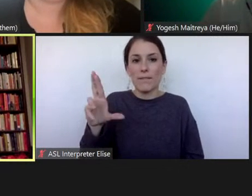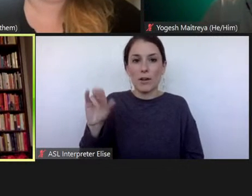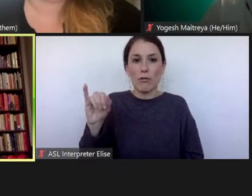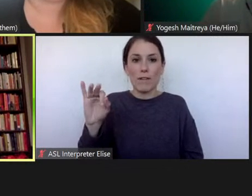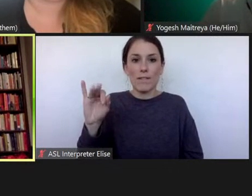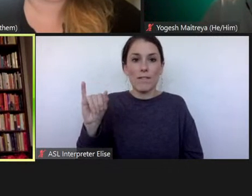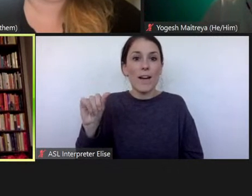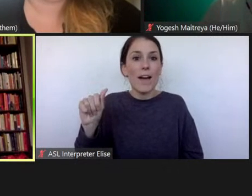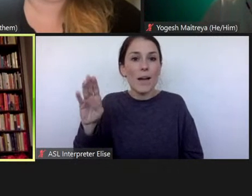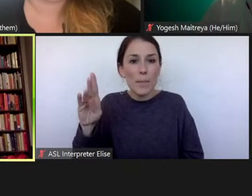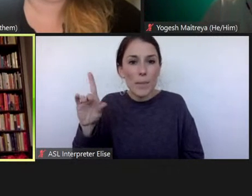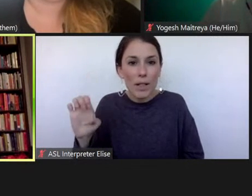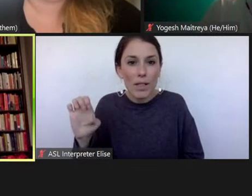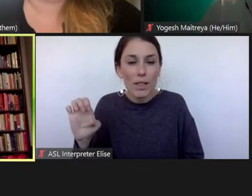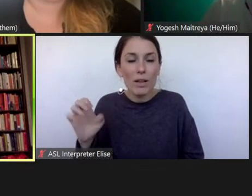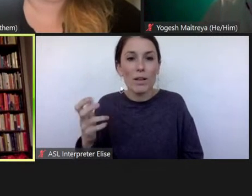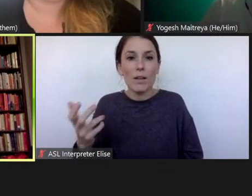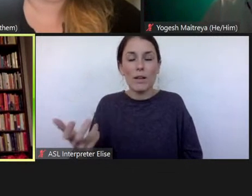made